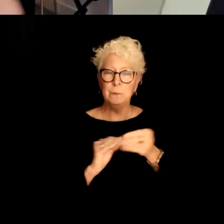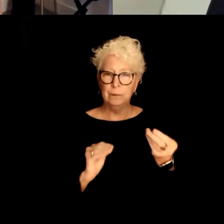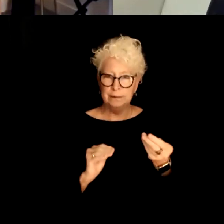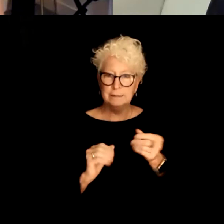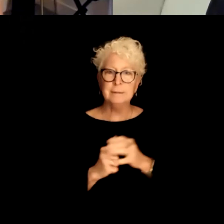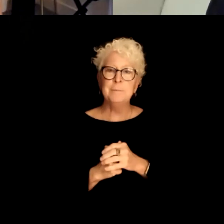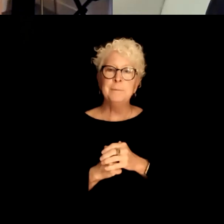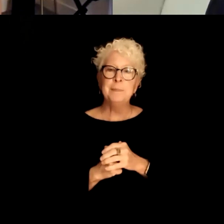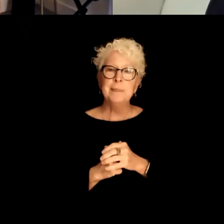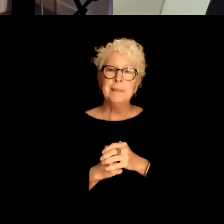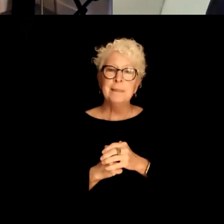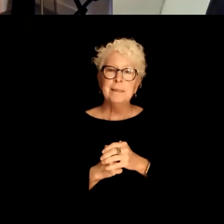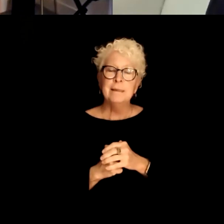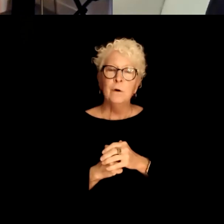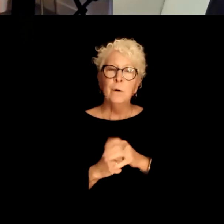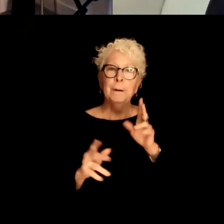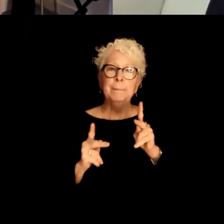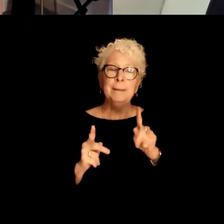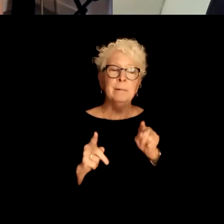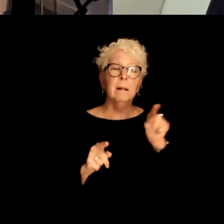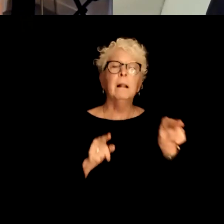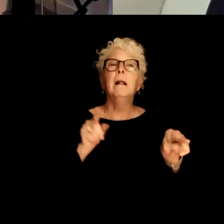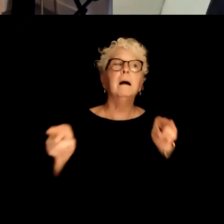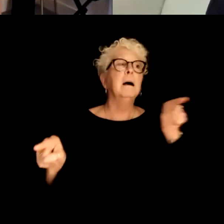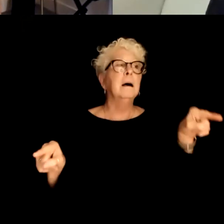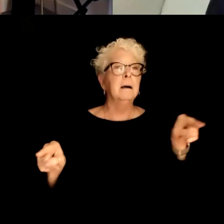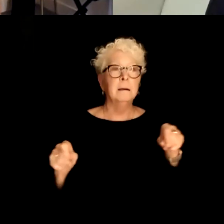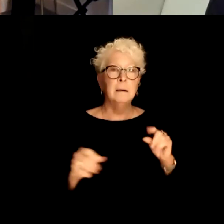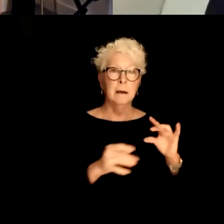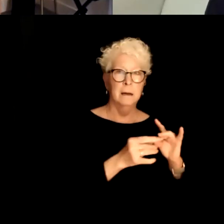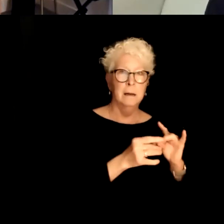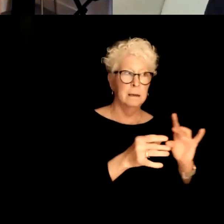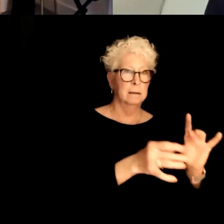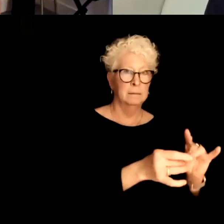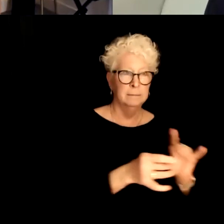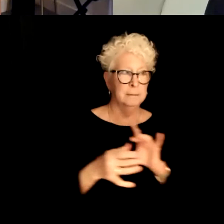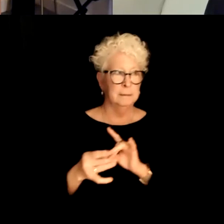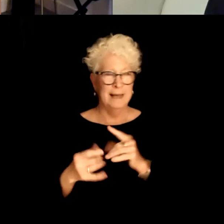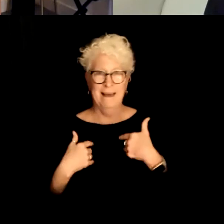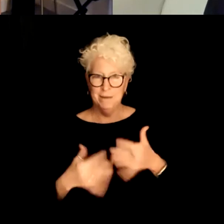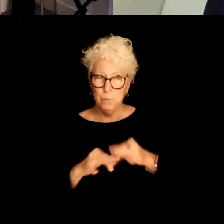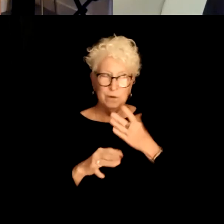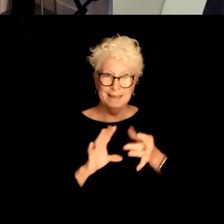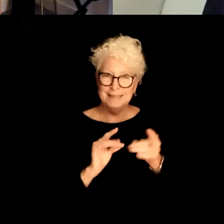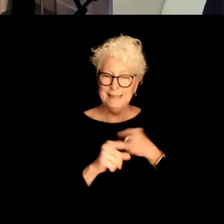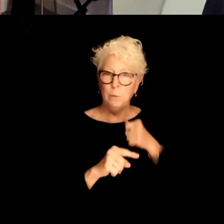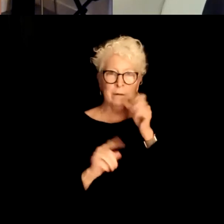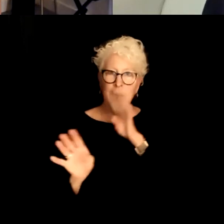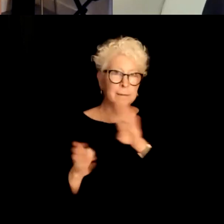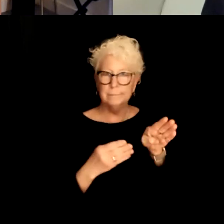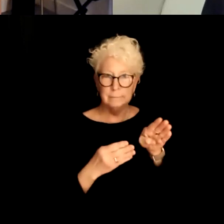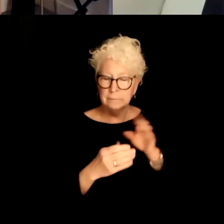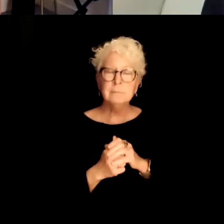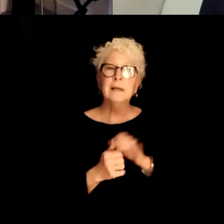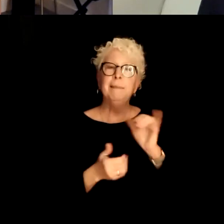the voices at the fringes are always like harbingers of the future, right? Like Alice Wong sort of calls us disabled oracles,